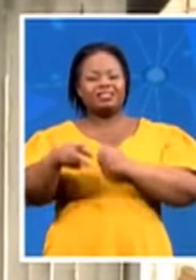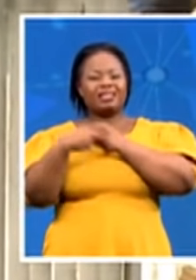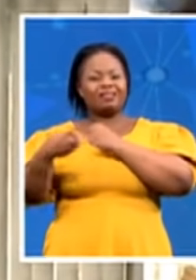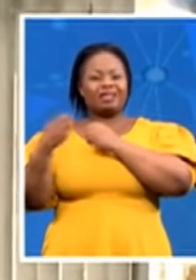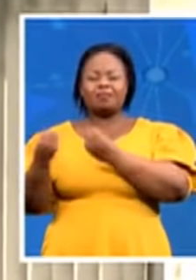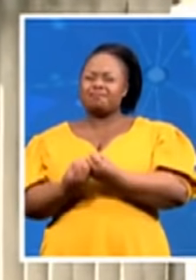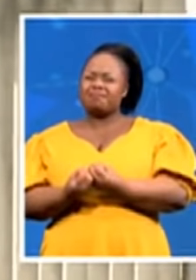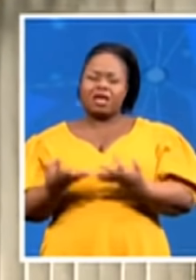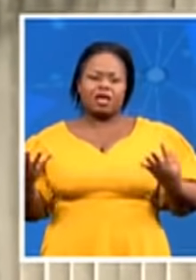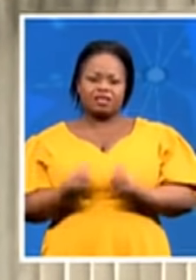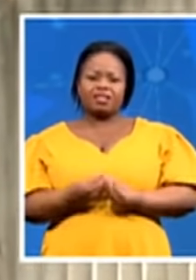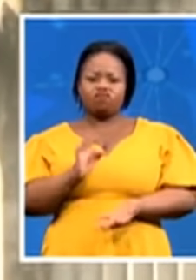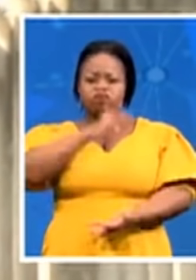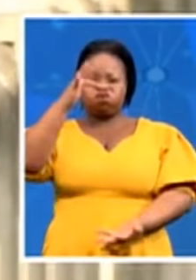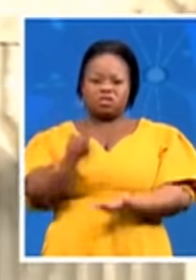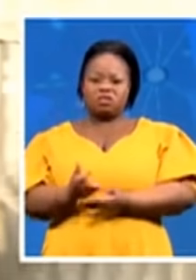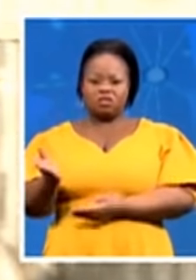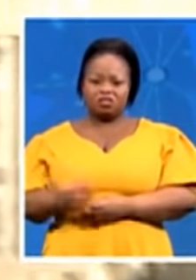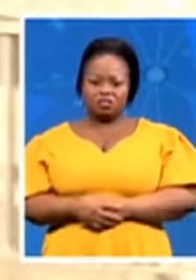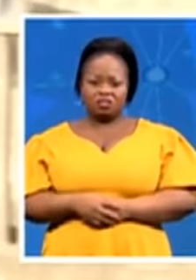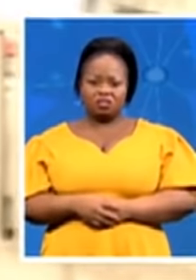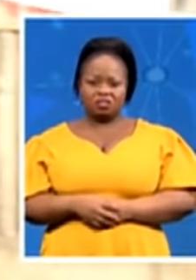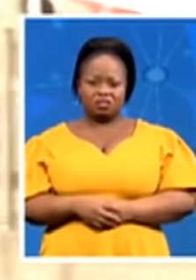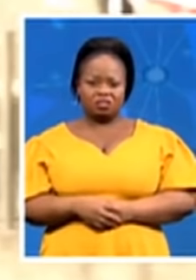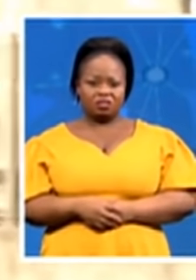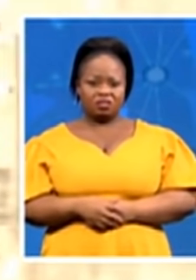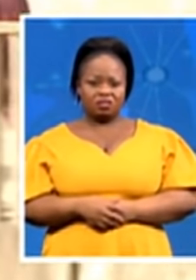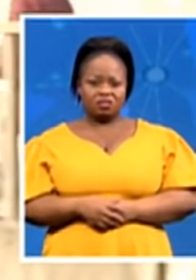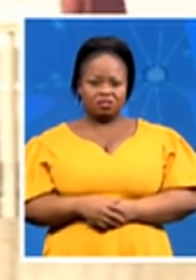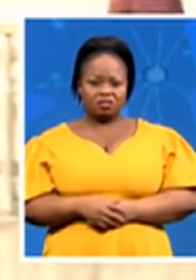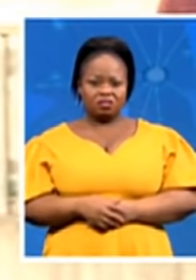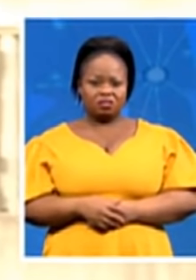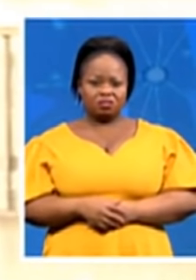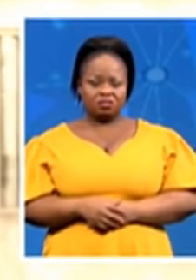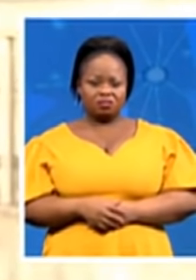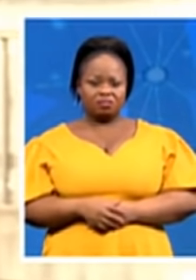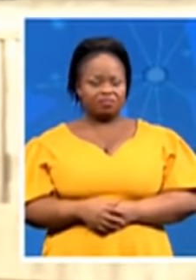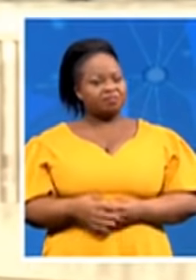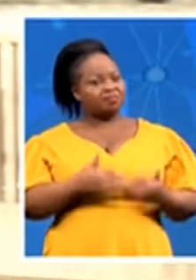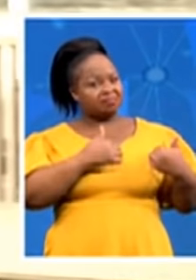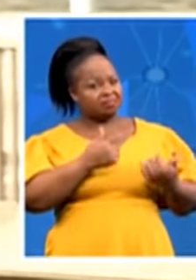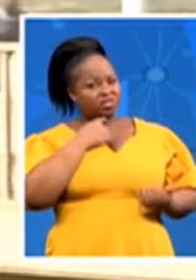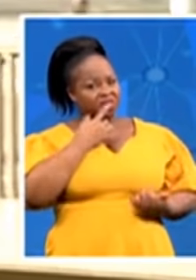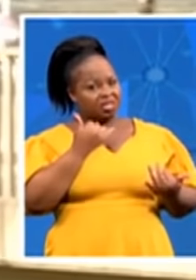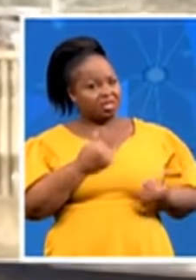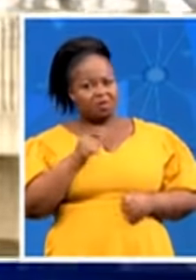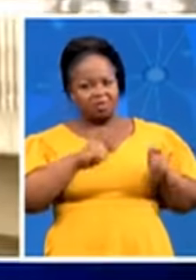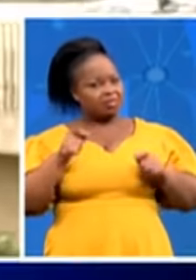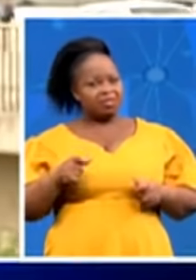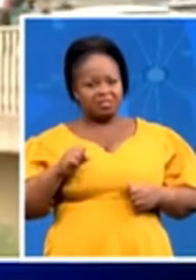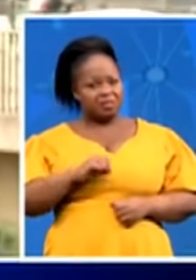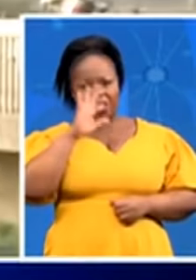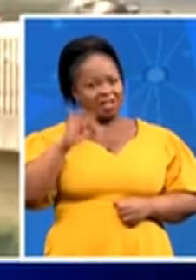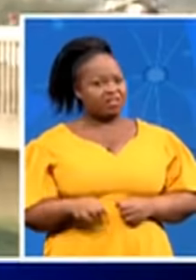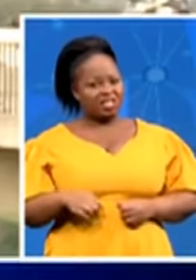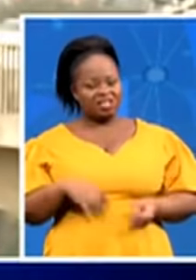Simpiwe. Now, Jayed-Leigh, it's safe to say now that South Africans are starting to lose hope in the armed forces. I mean, the president announced